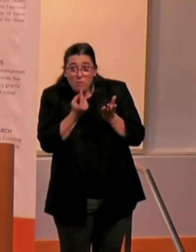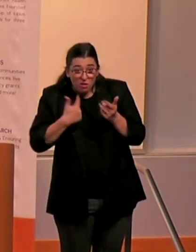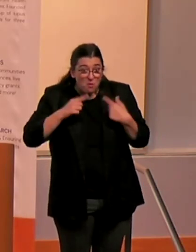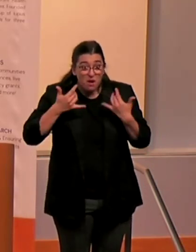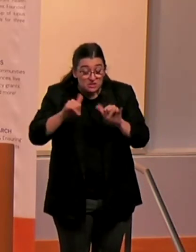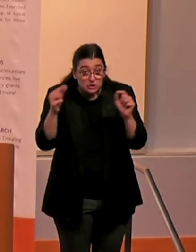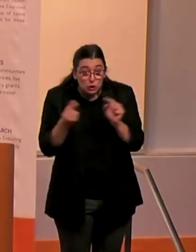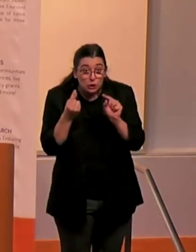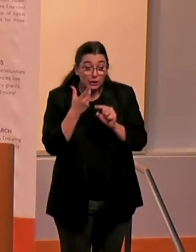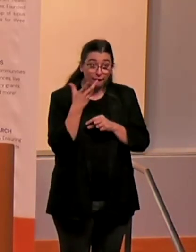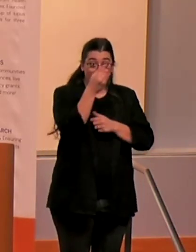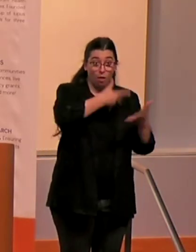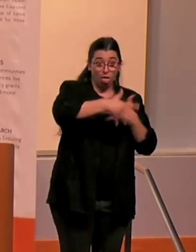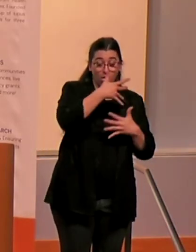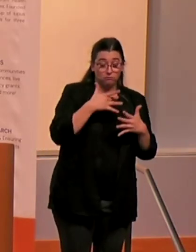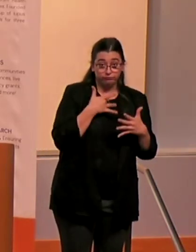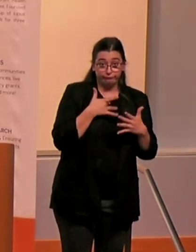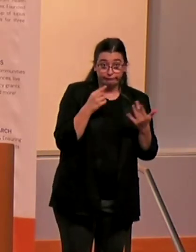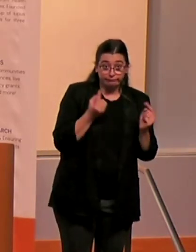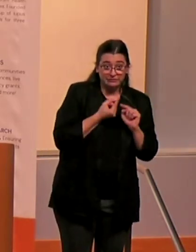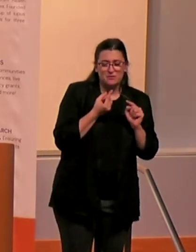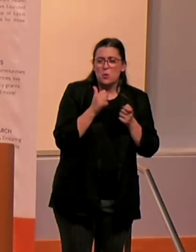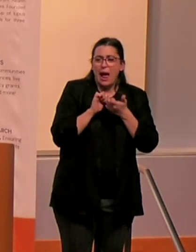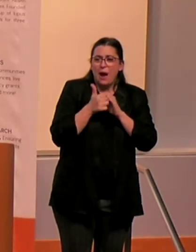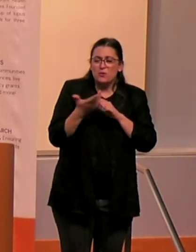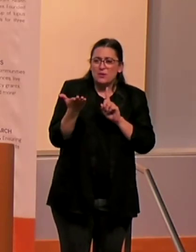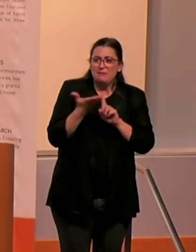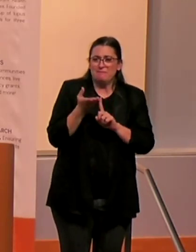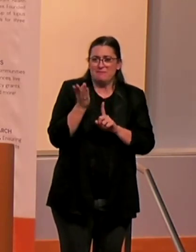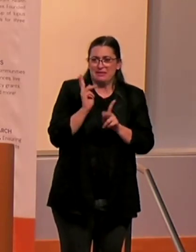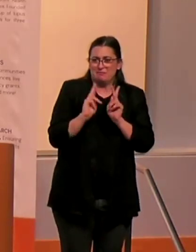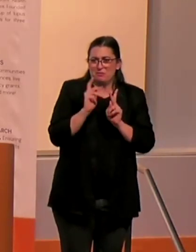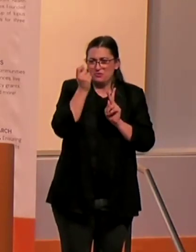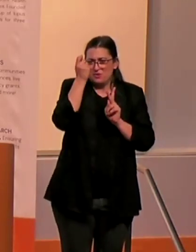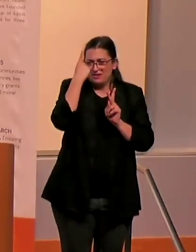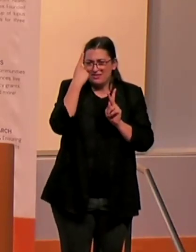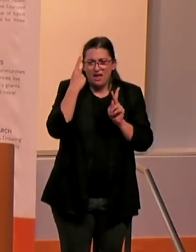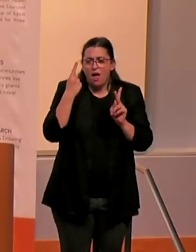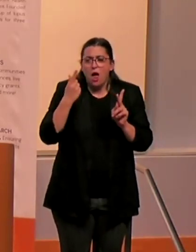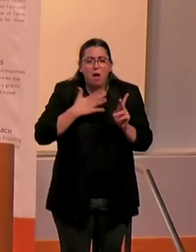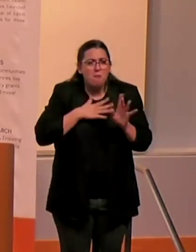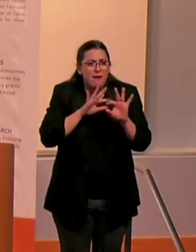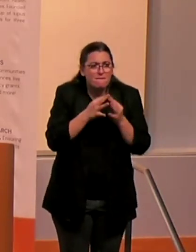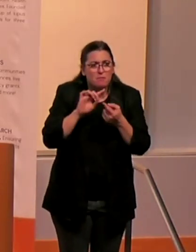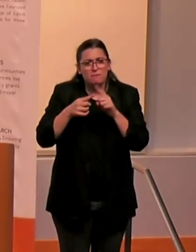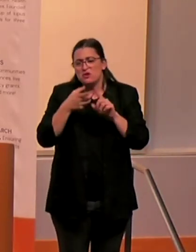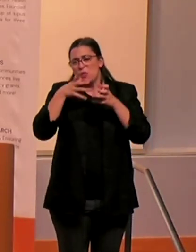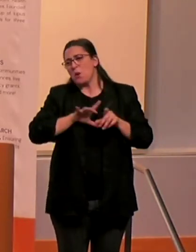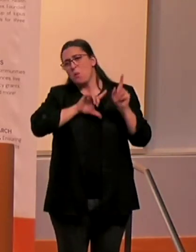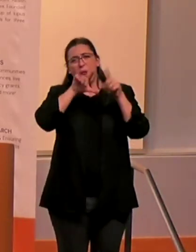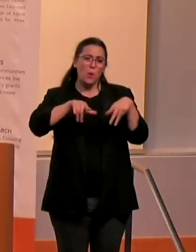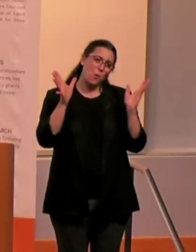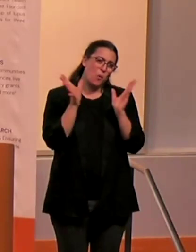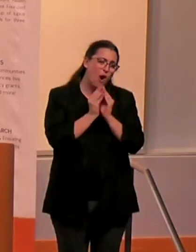make them understand that, no, they won't come to a conference with me. They won't look it up. It's